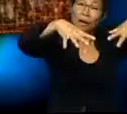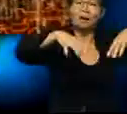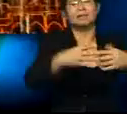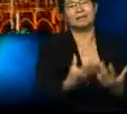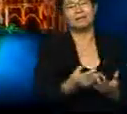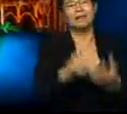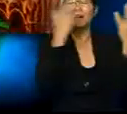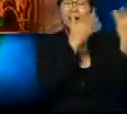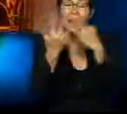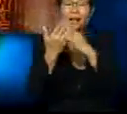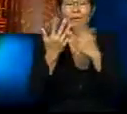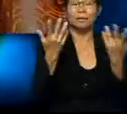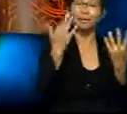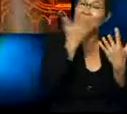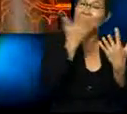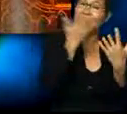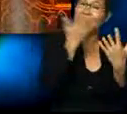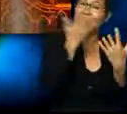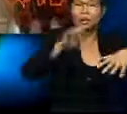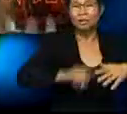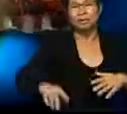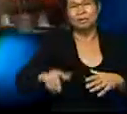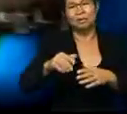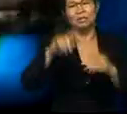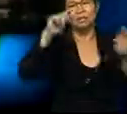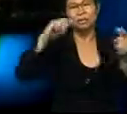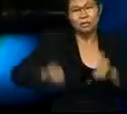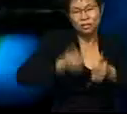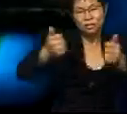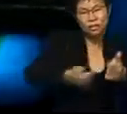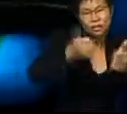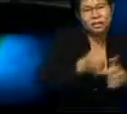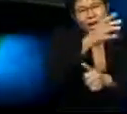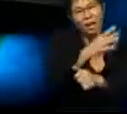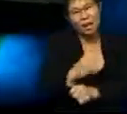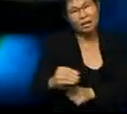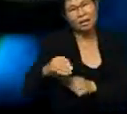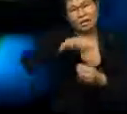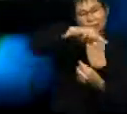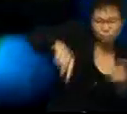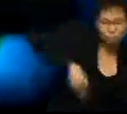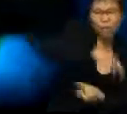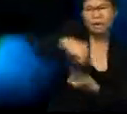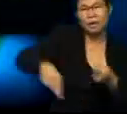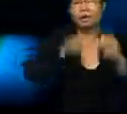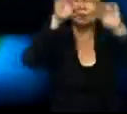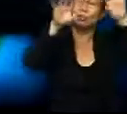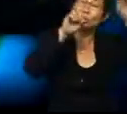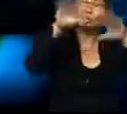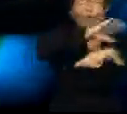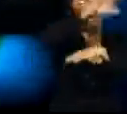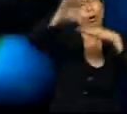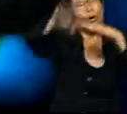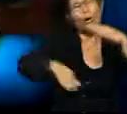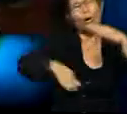the colorful ones, the ones that run and chase each other and spin and twinkle. It's